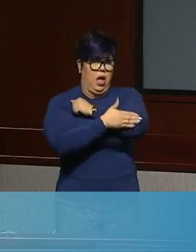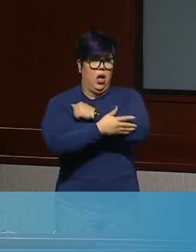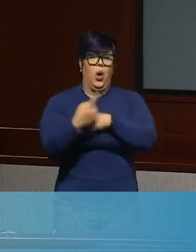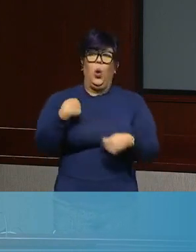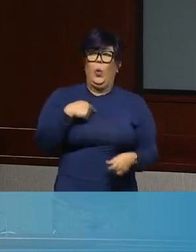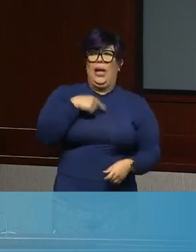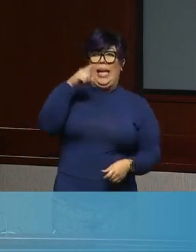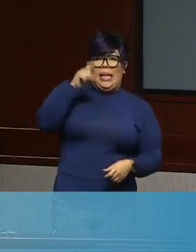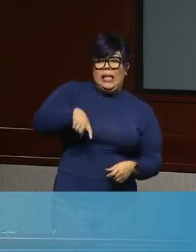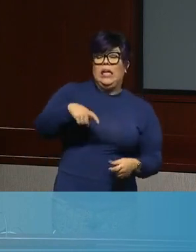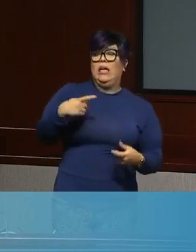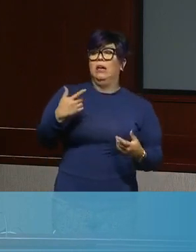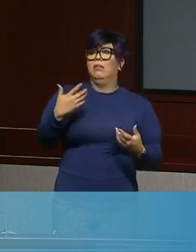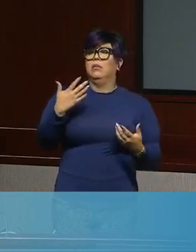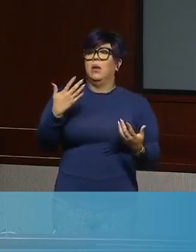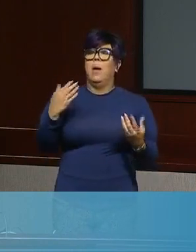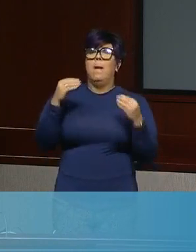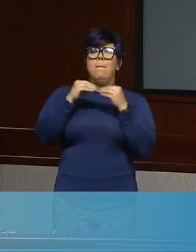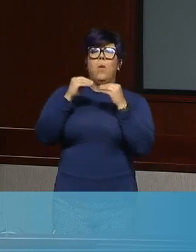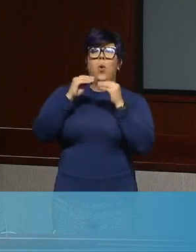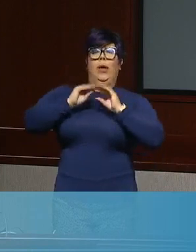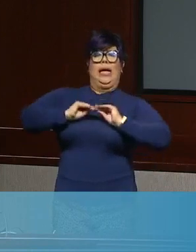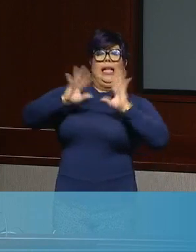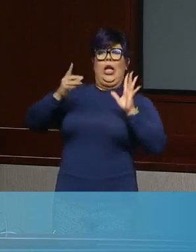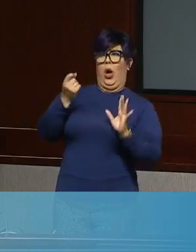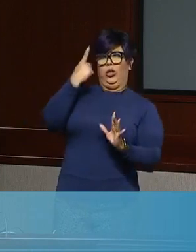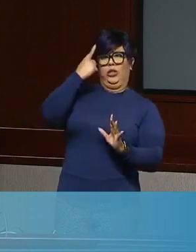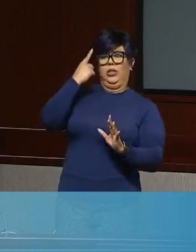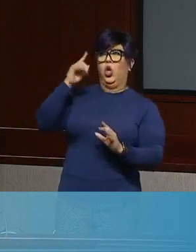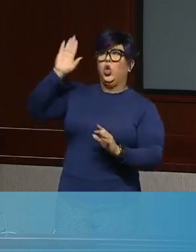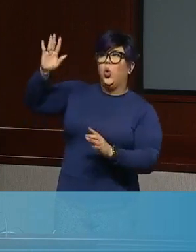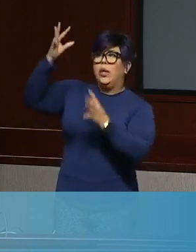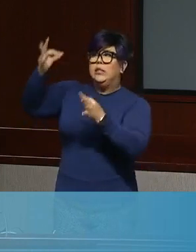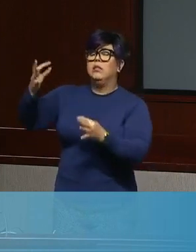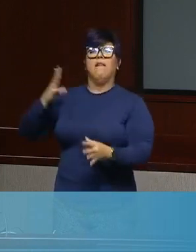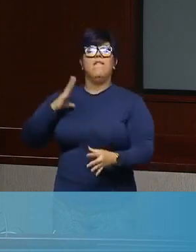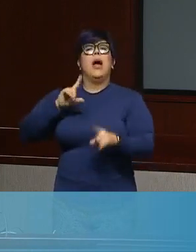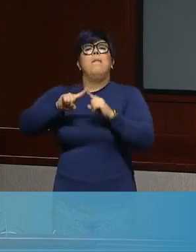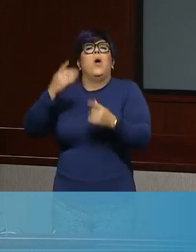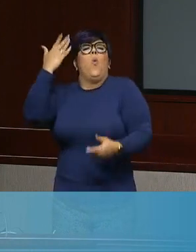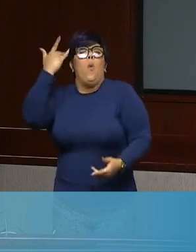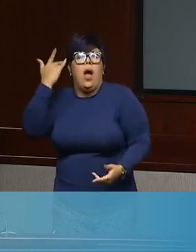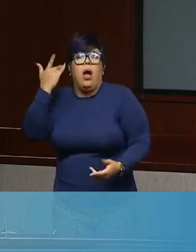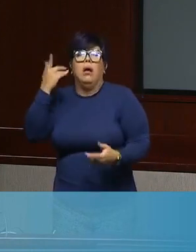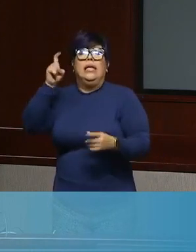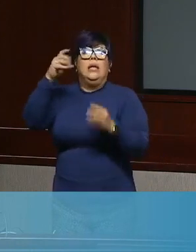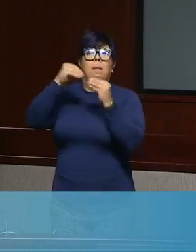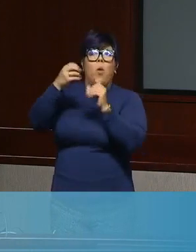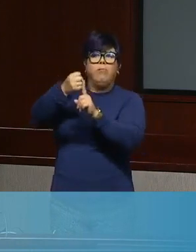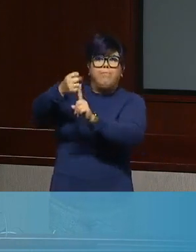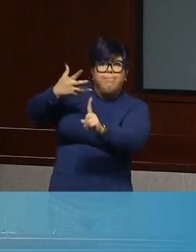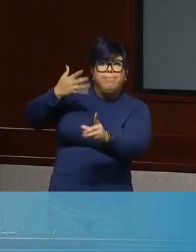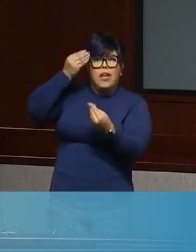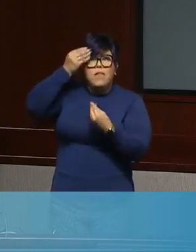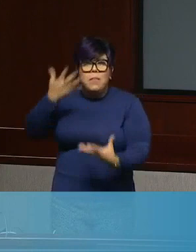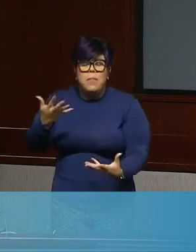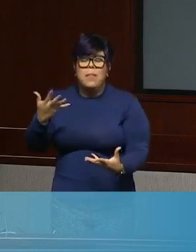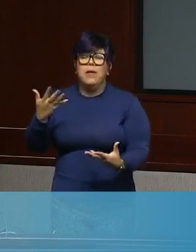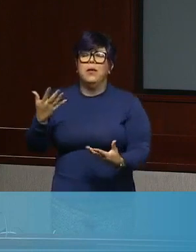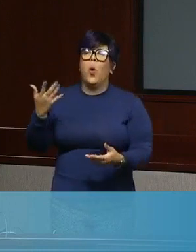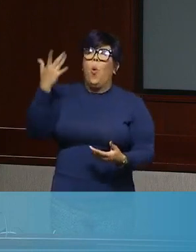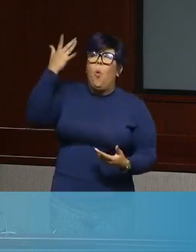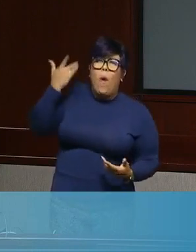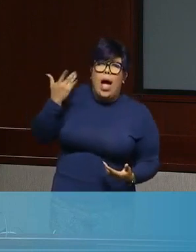understand these directives, why they matter, what the intention is, what the